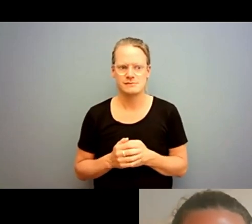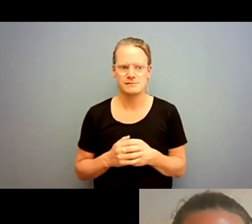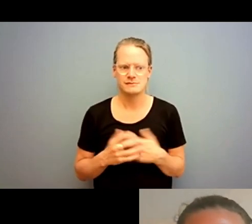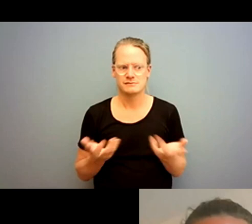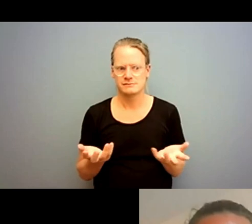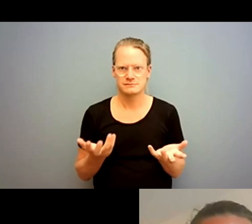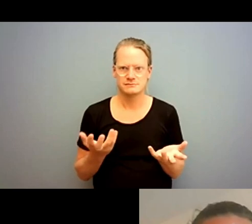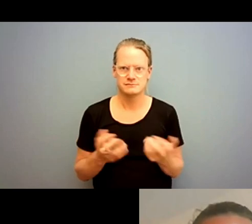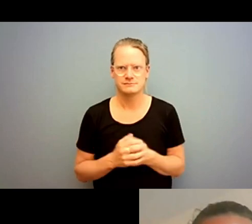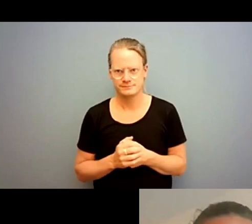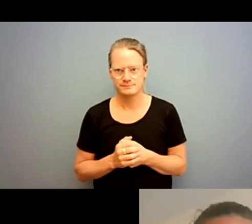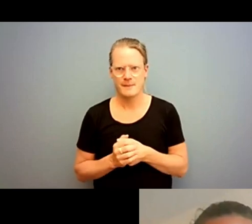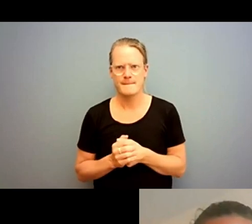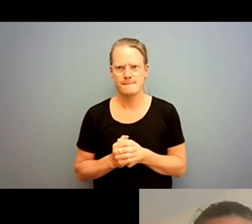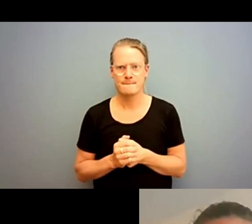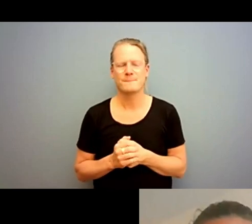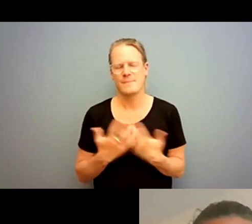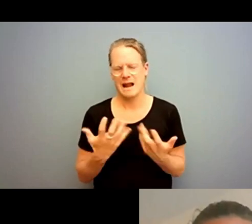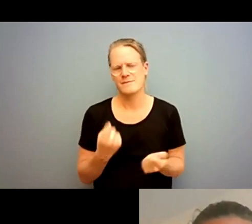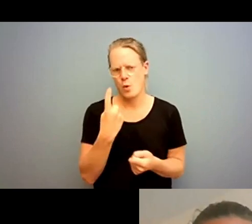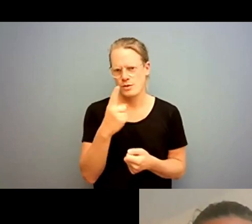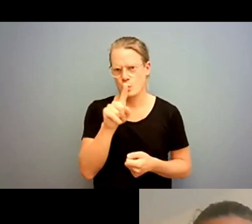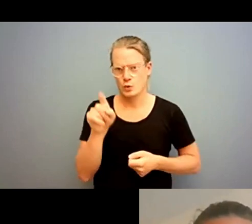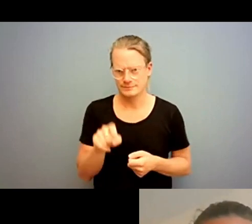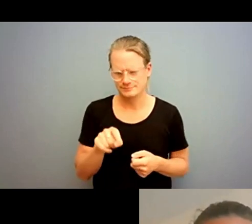Jonsson, and she is asking,